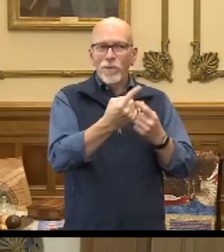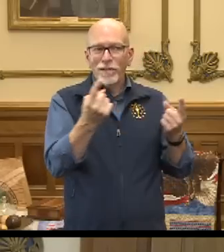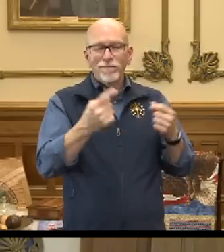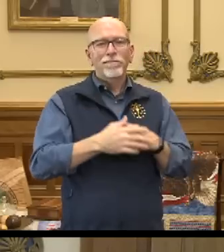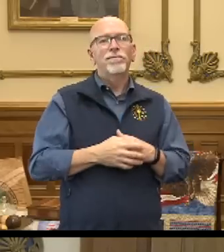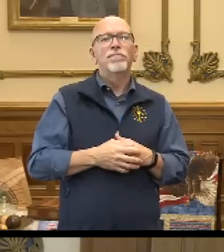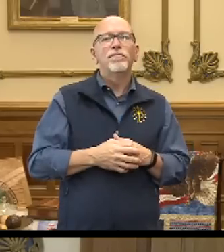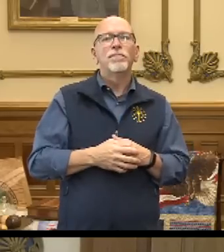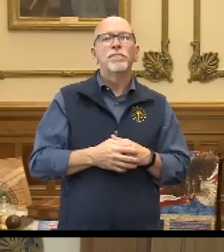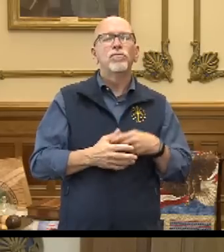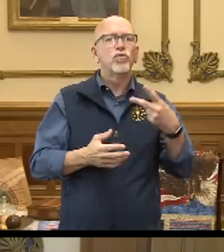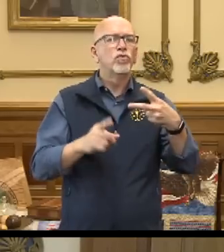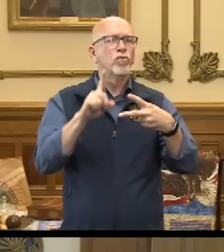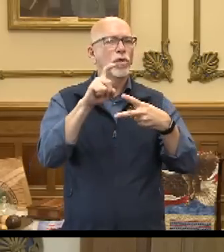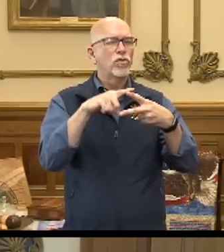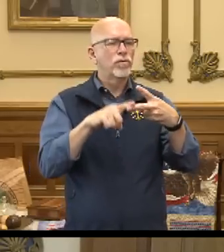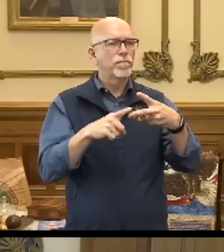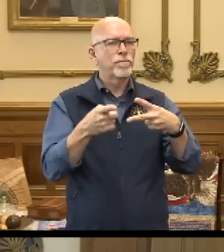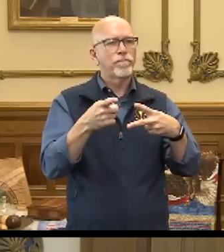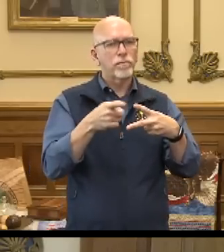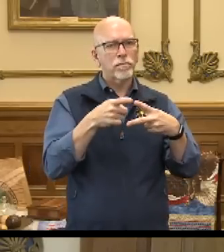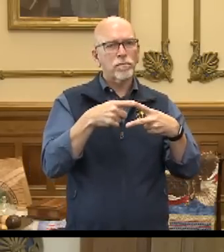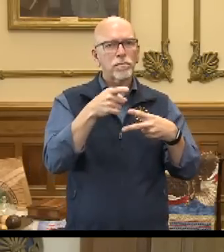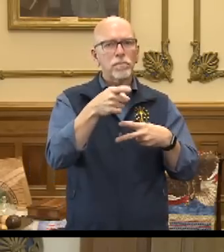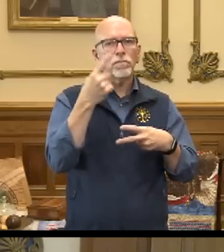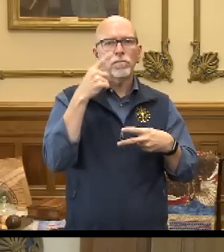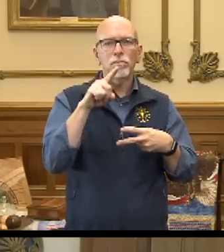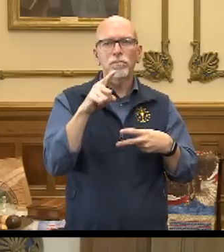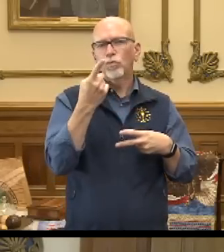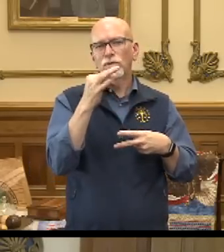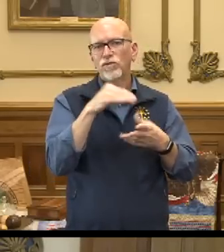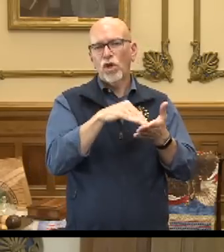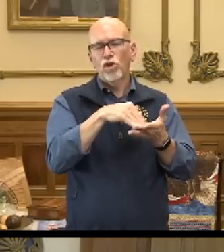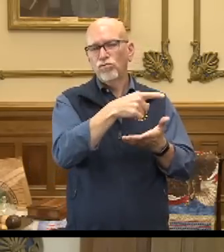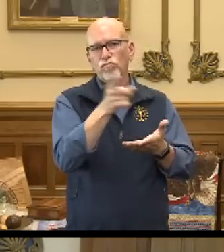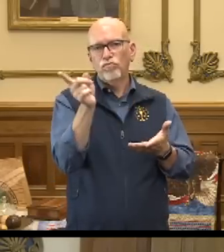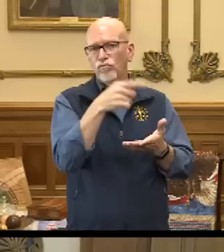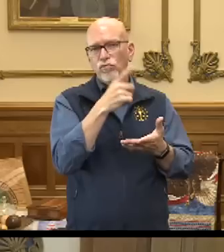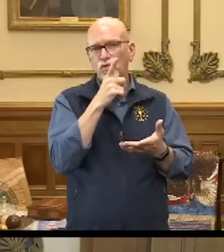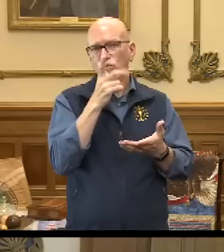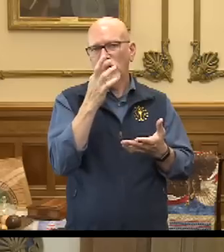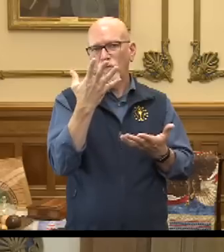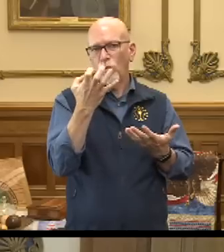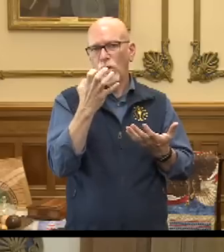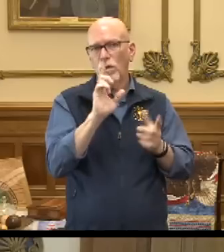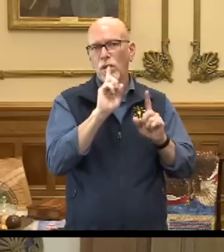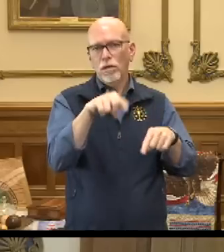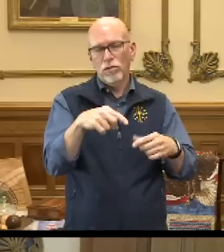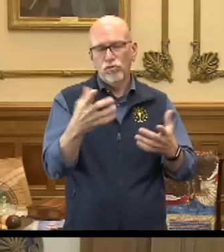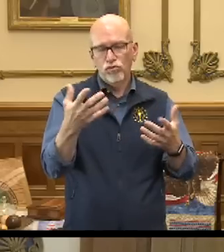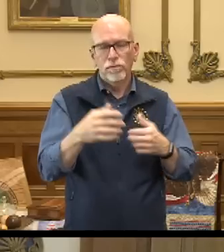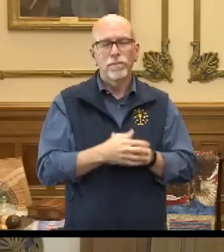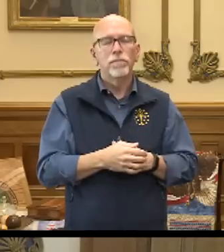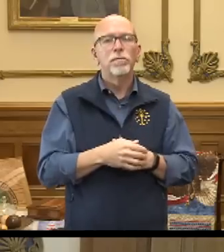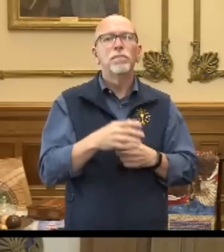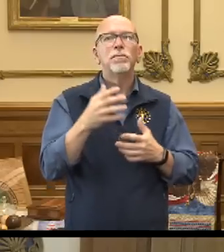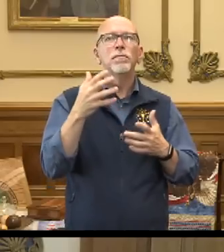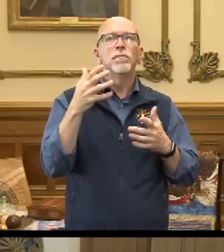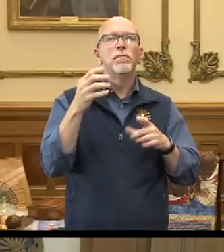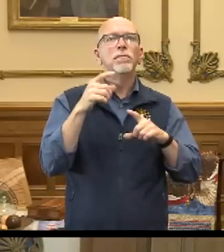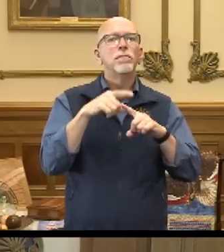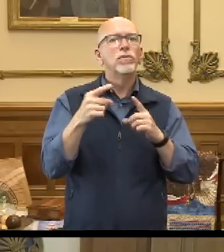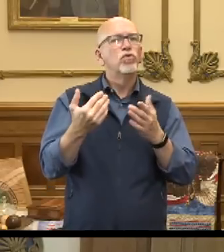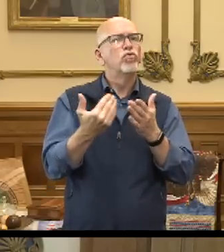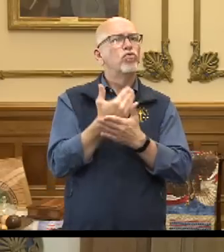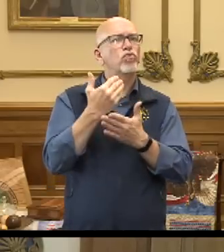I have two questions here. The first is for one of the doctors. I'm not sure who wants to tackle this one. But there's